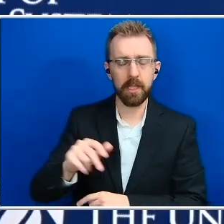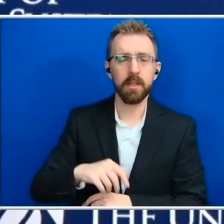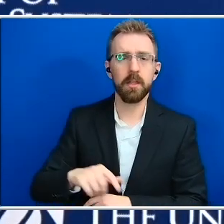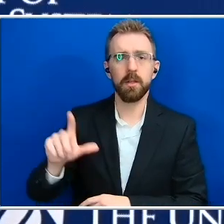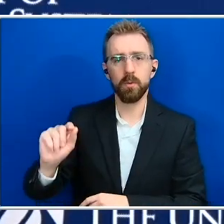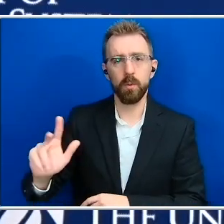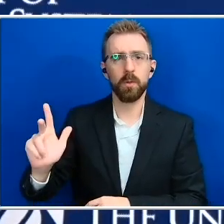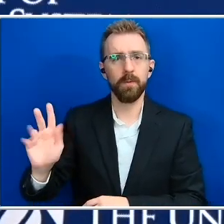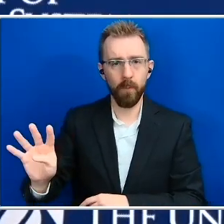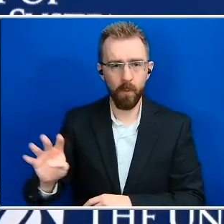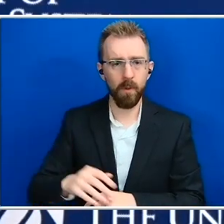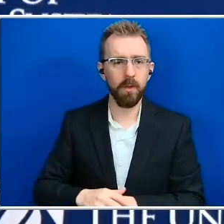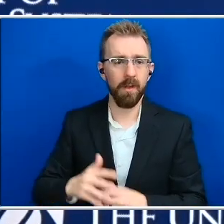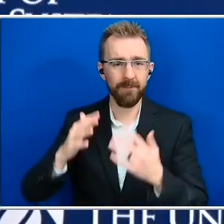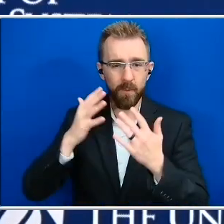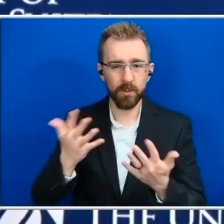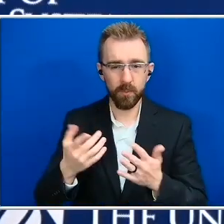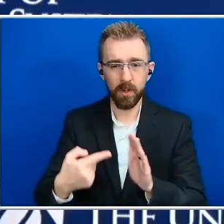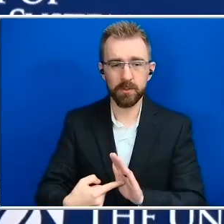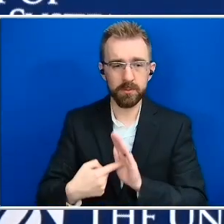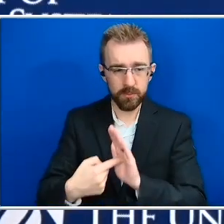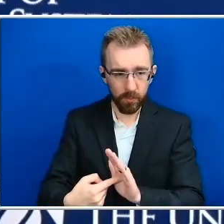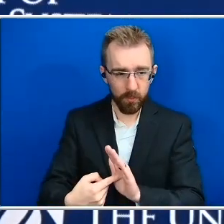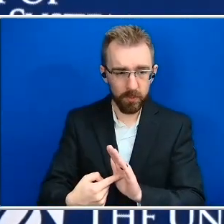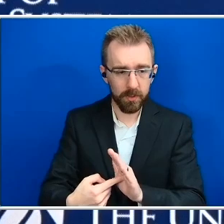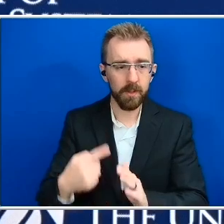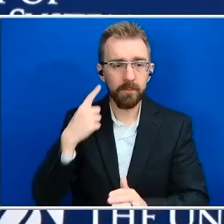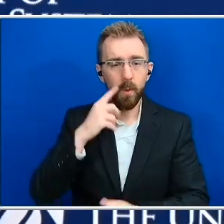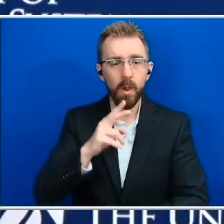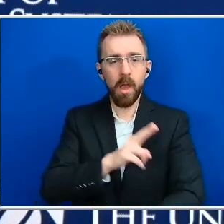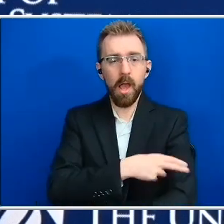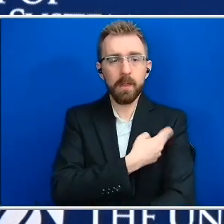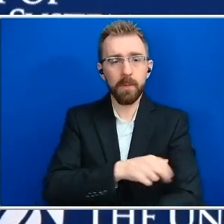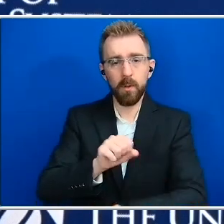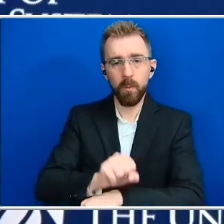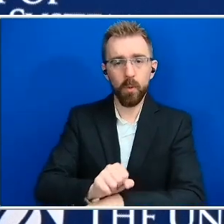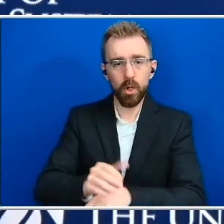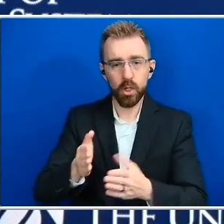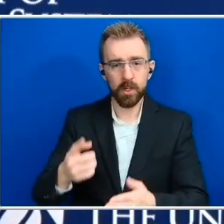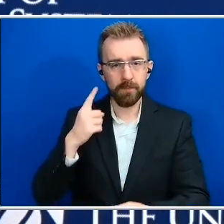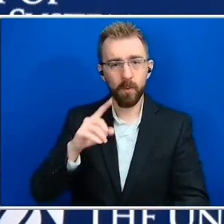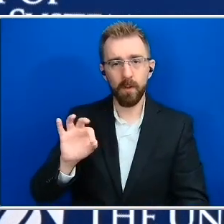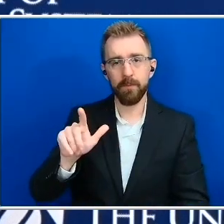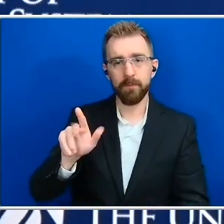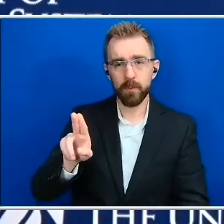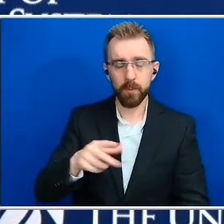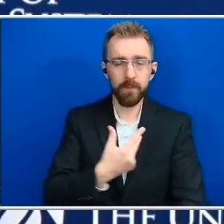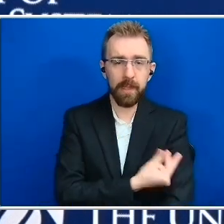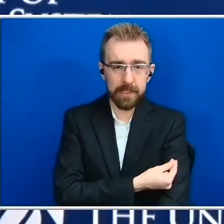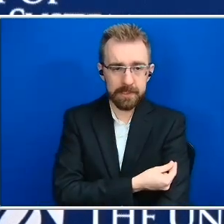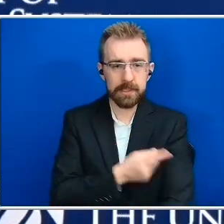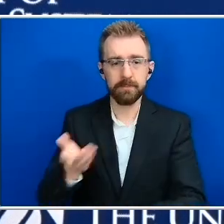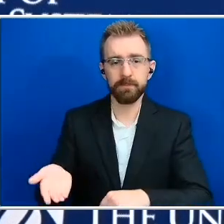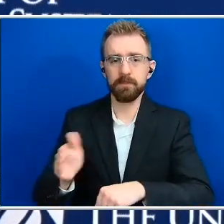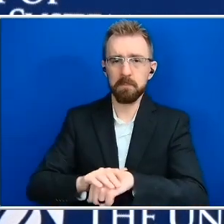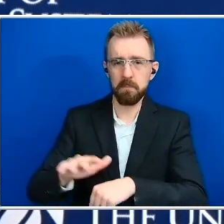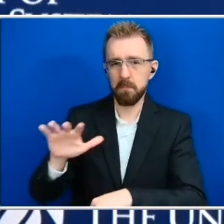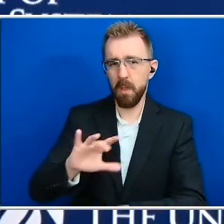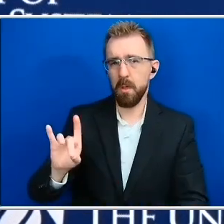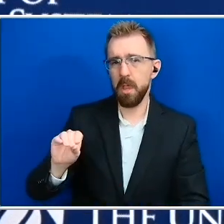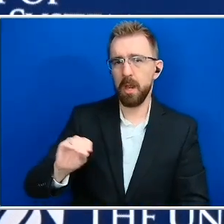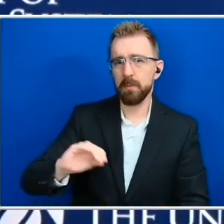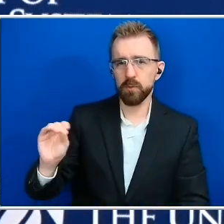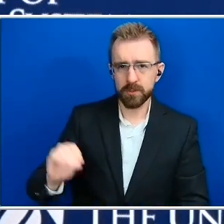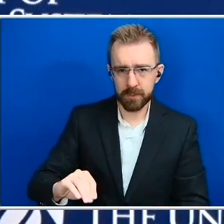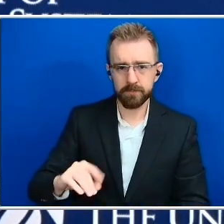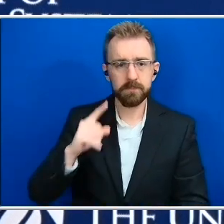Unfortunately, what it showed was that for hospital workers, for the influenza vaccine, the uptake was about 80%, and for nursing home